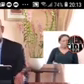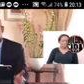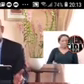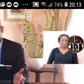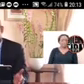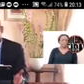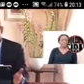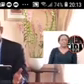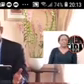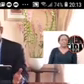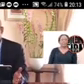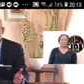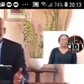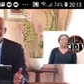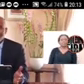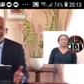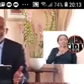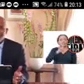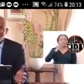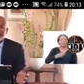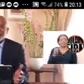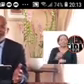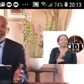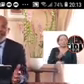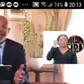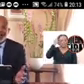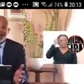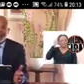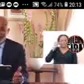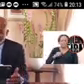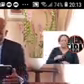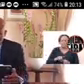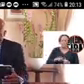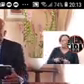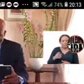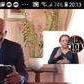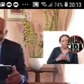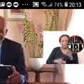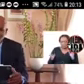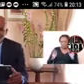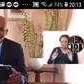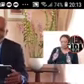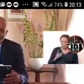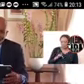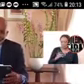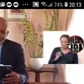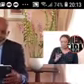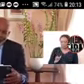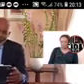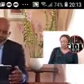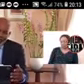We think it's a common sense thing, but for those Barbadians who seem to feel that they have carte blanche during the day, we have